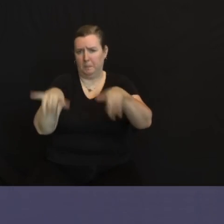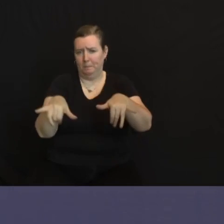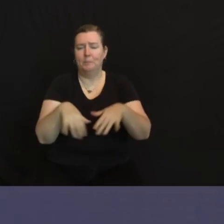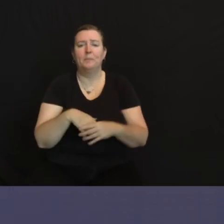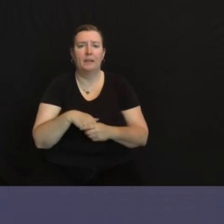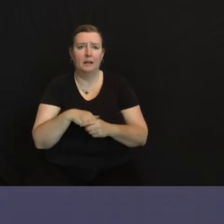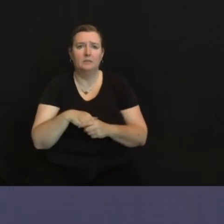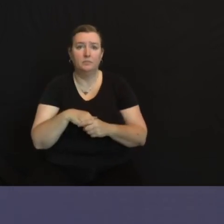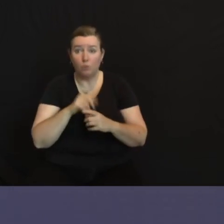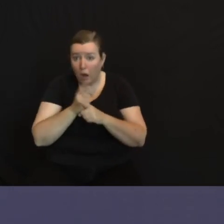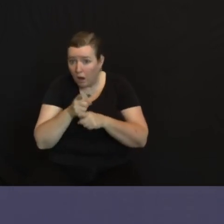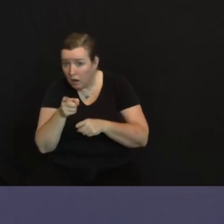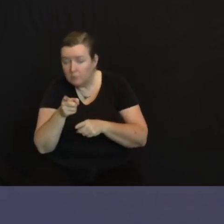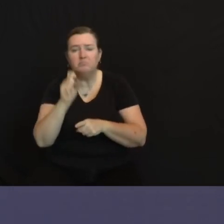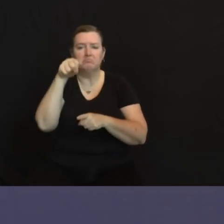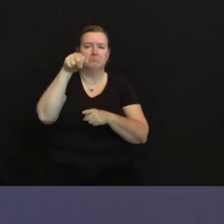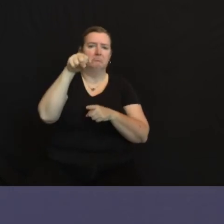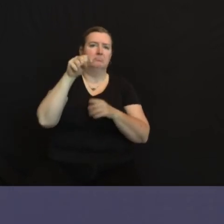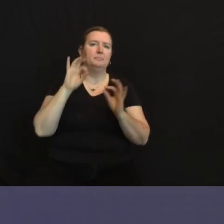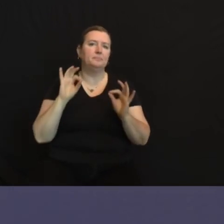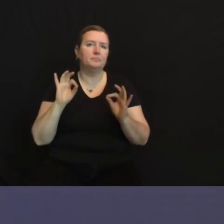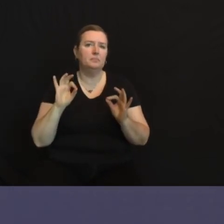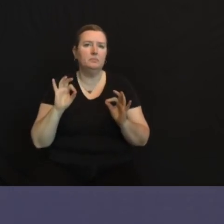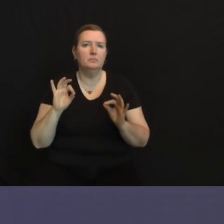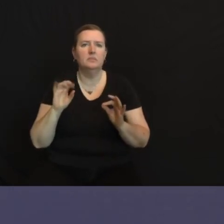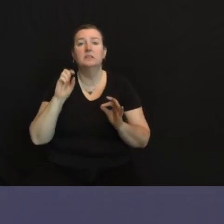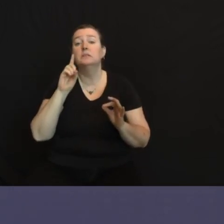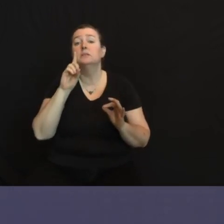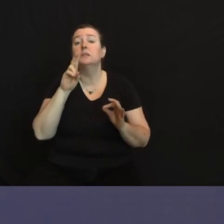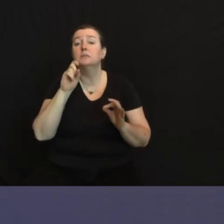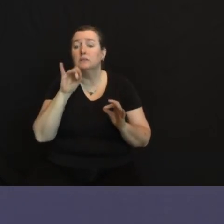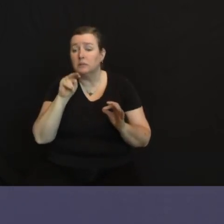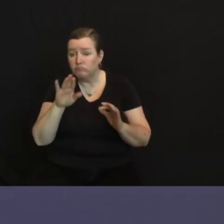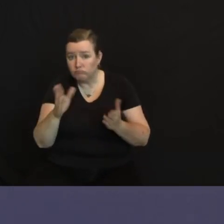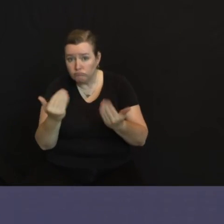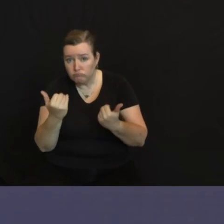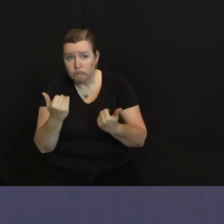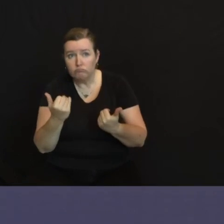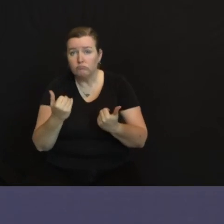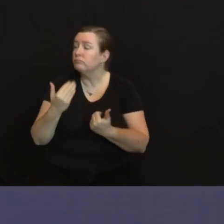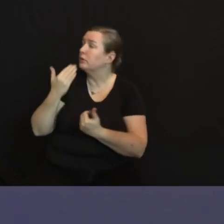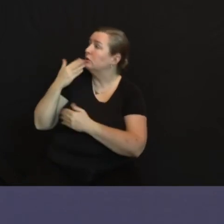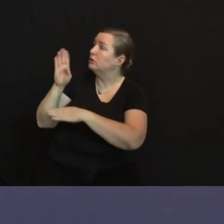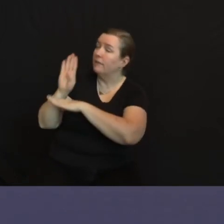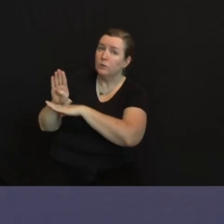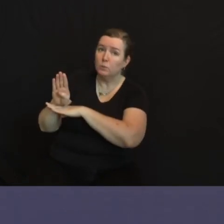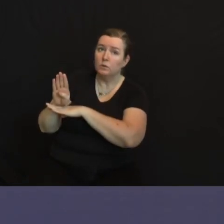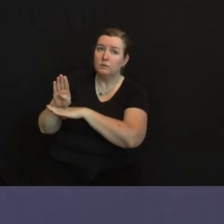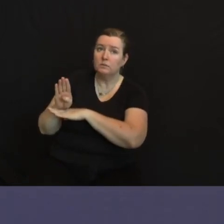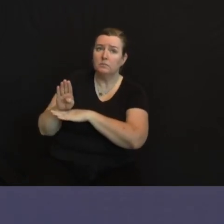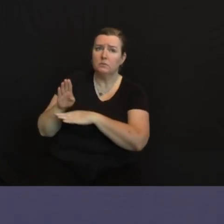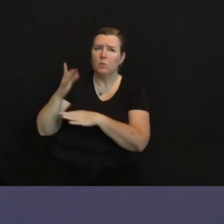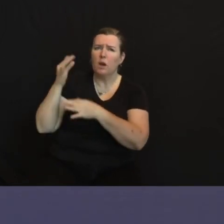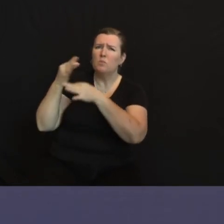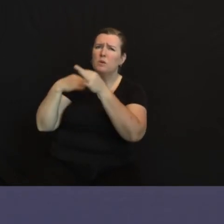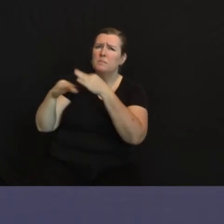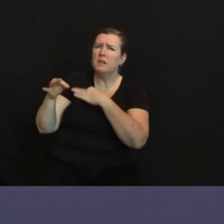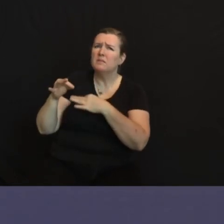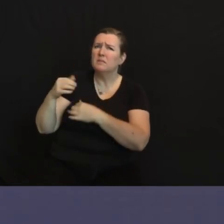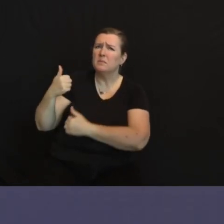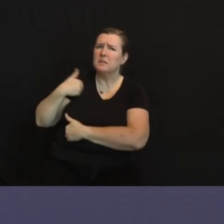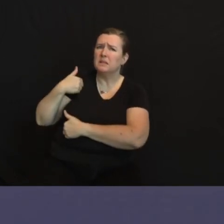right? Sounds good. Dustin, good afternoon. Good afternoon. Why did you replace the Military and Veterans Affairs